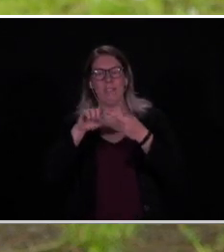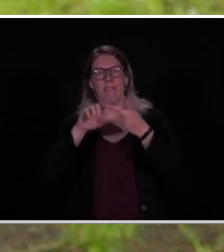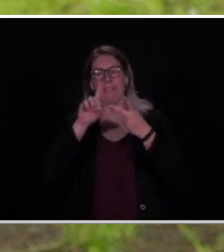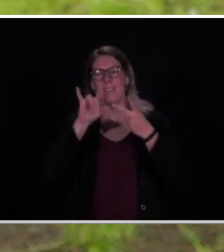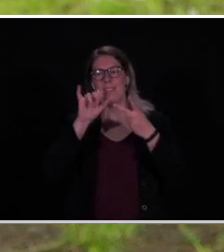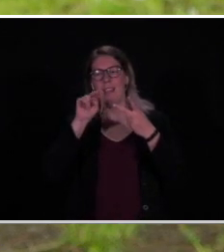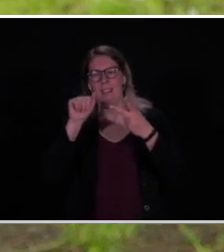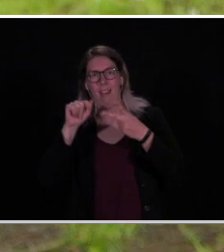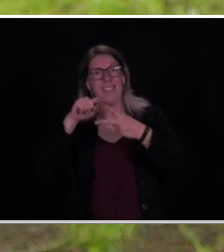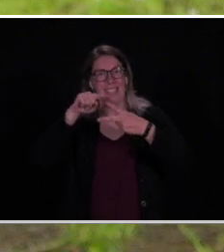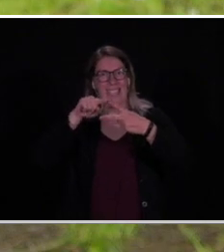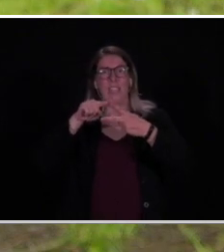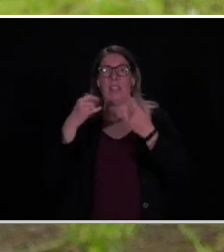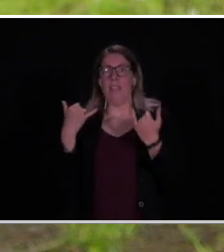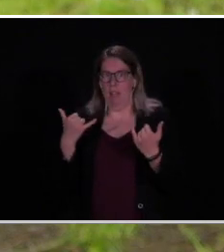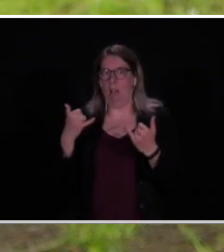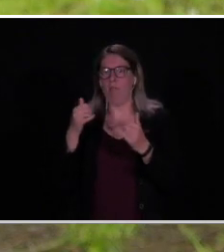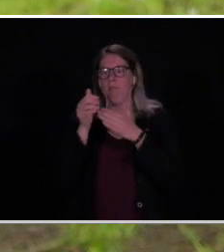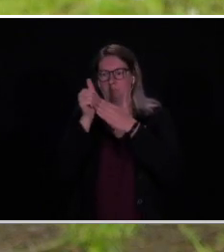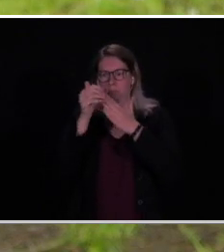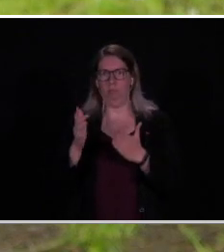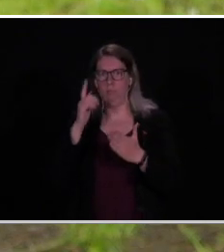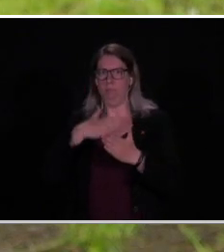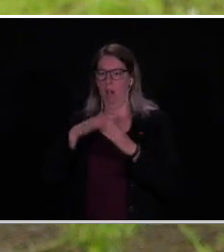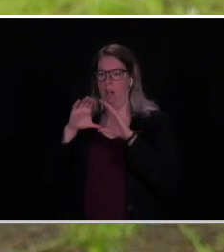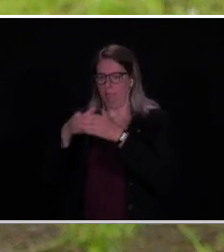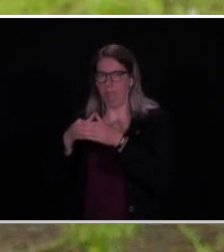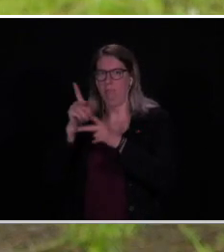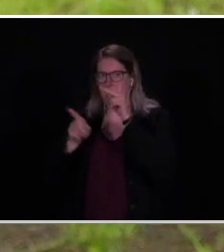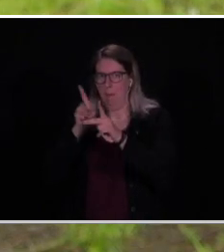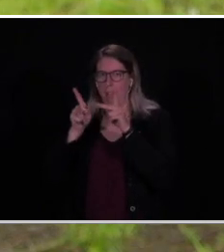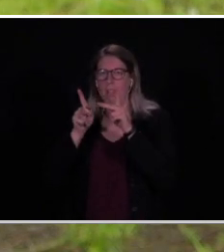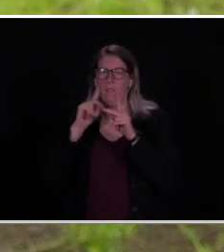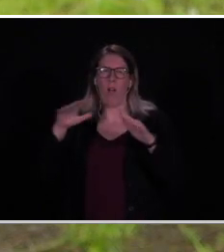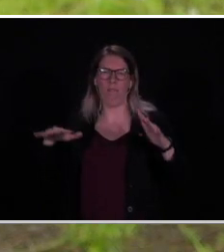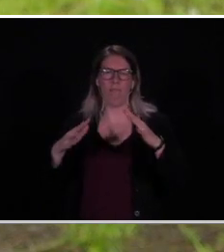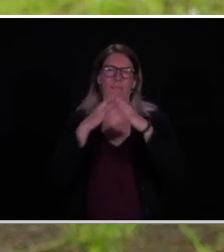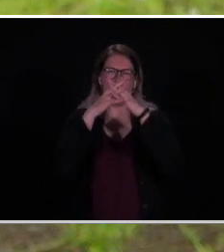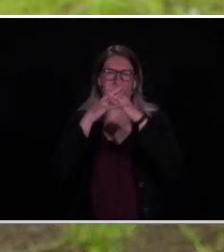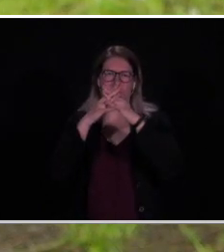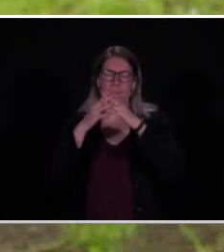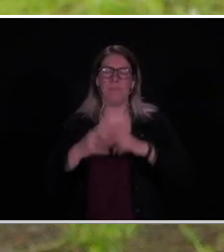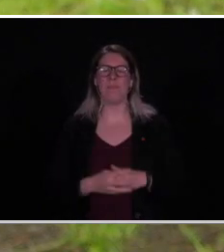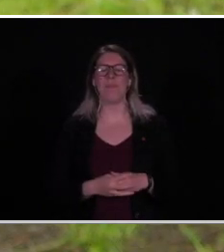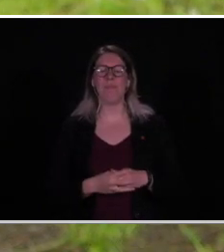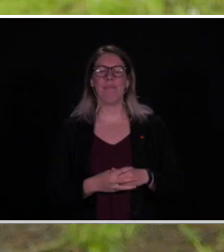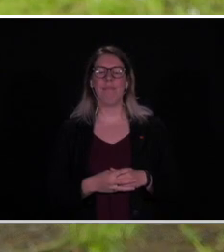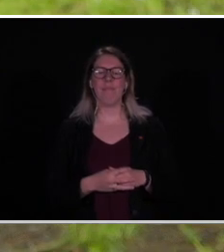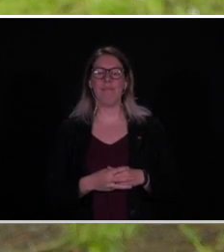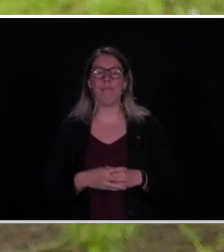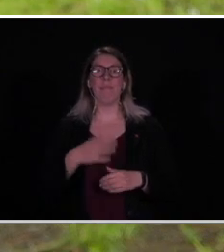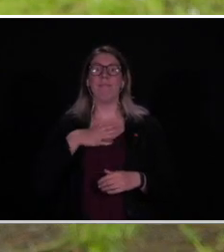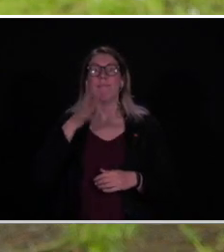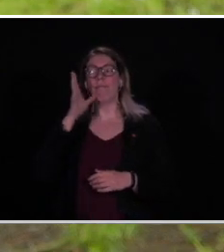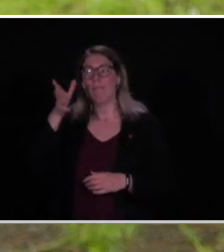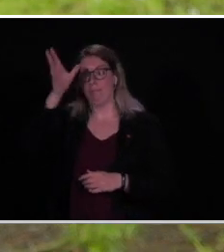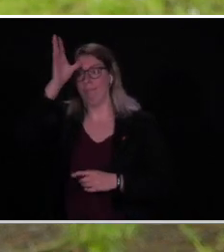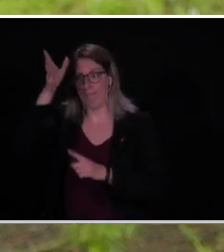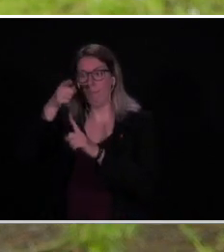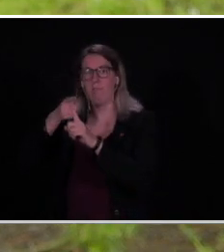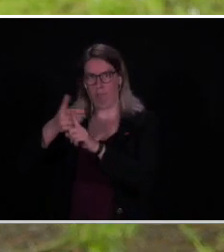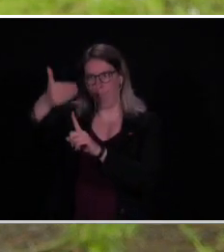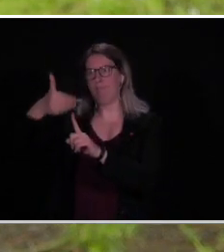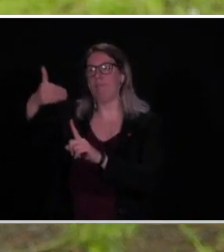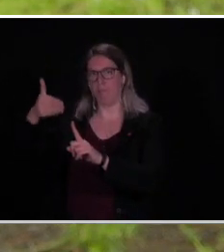father is the current hereditary leader of our people, the Tsleil-Waututh people. My grandparents are the late Hereditary